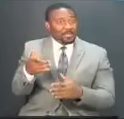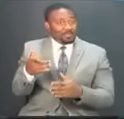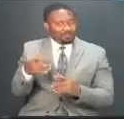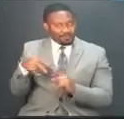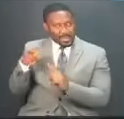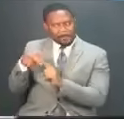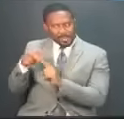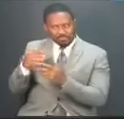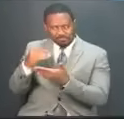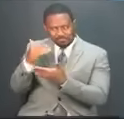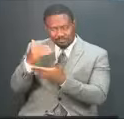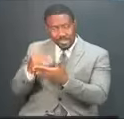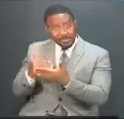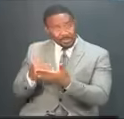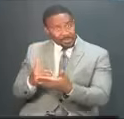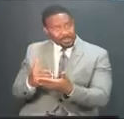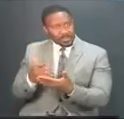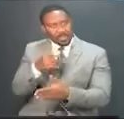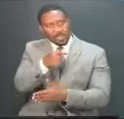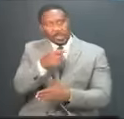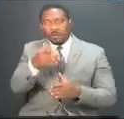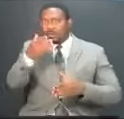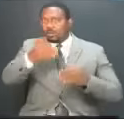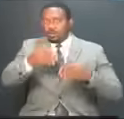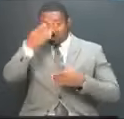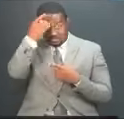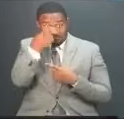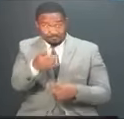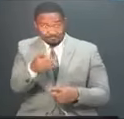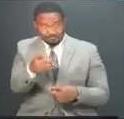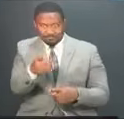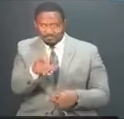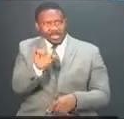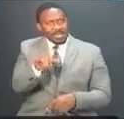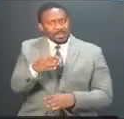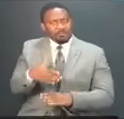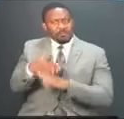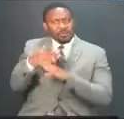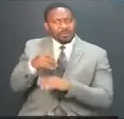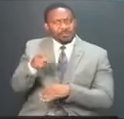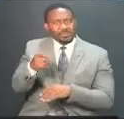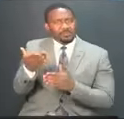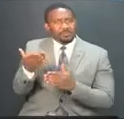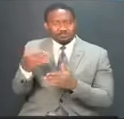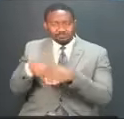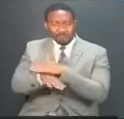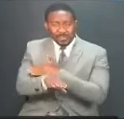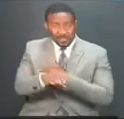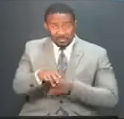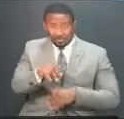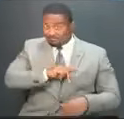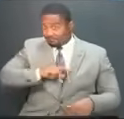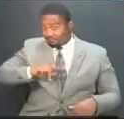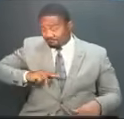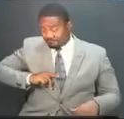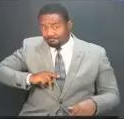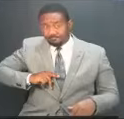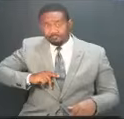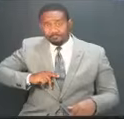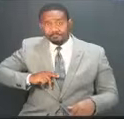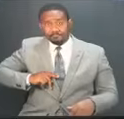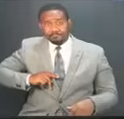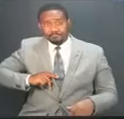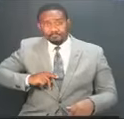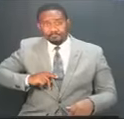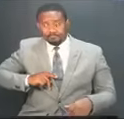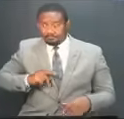determined by the appropriate court. This rule appears to prevent the subject matter of the appeal